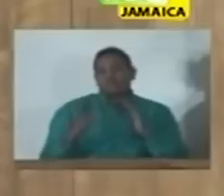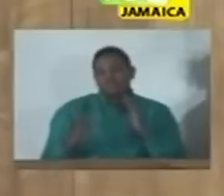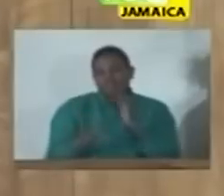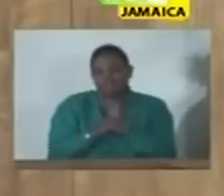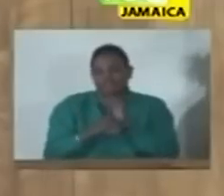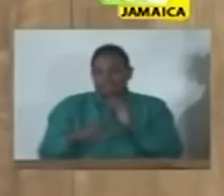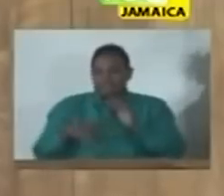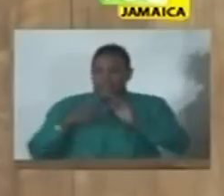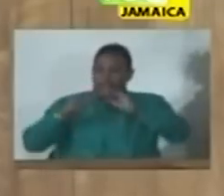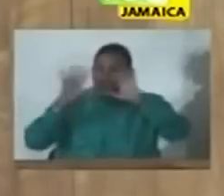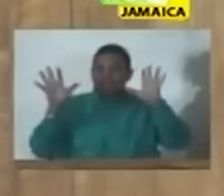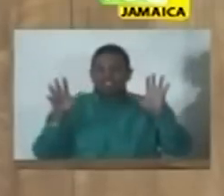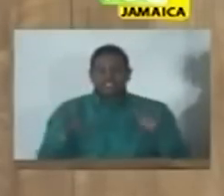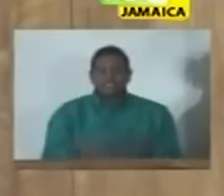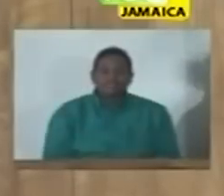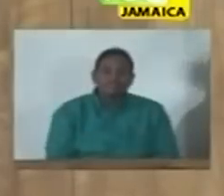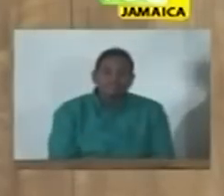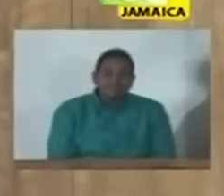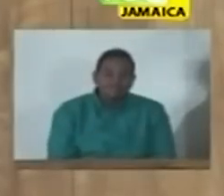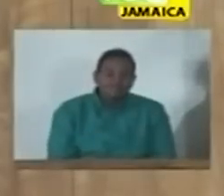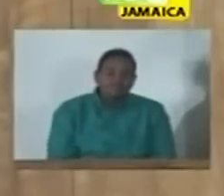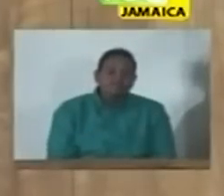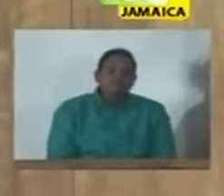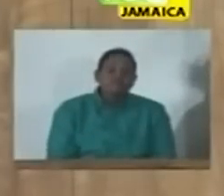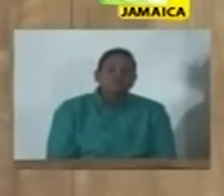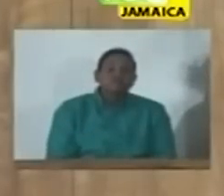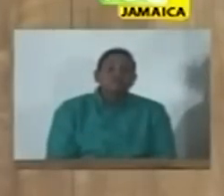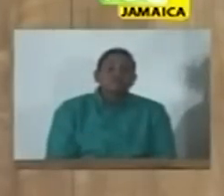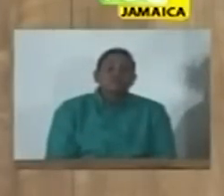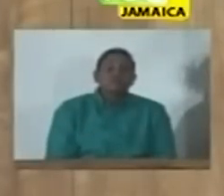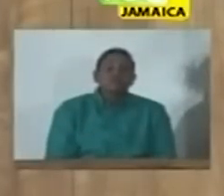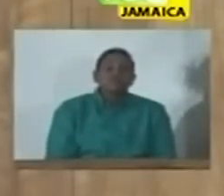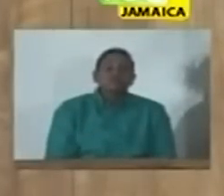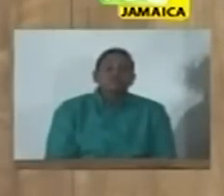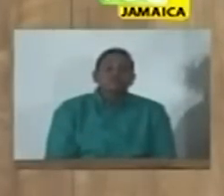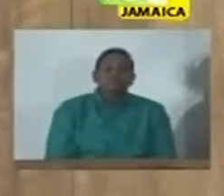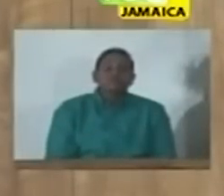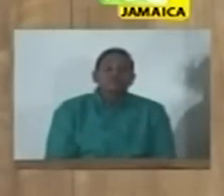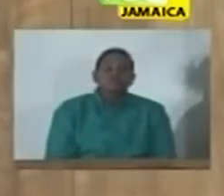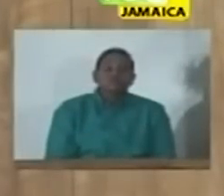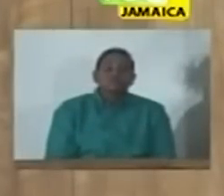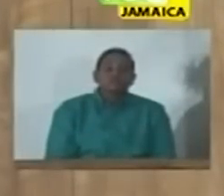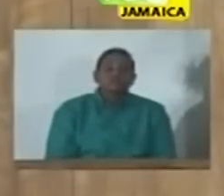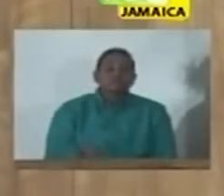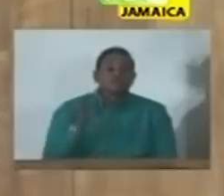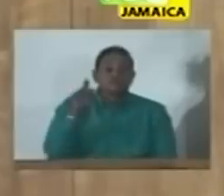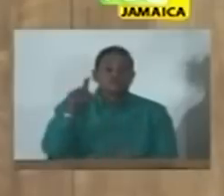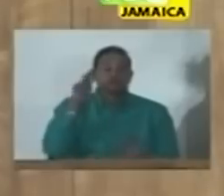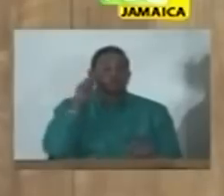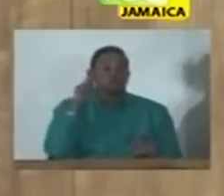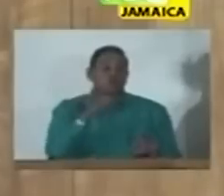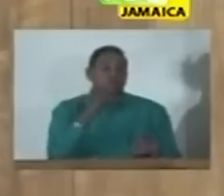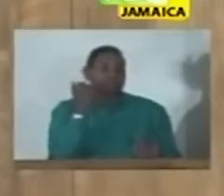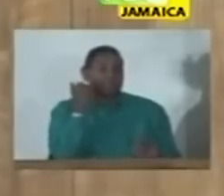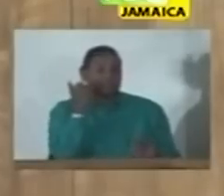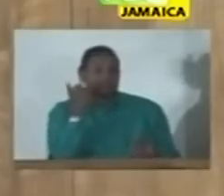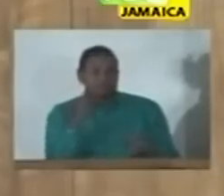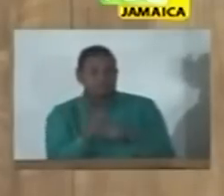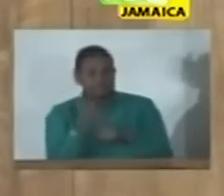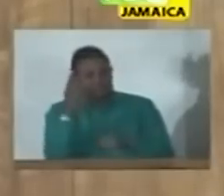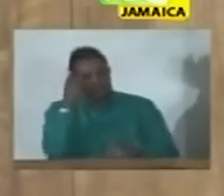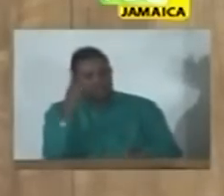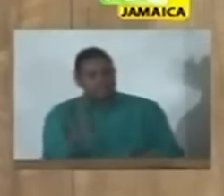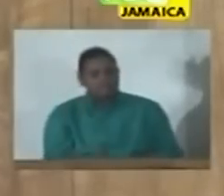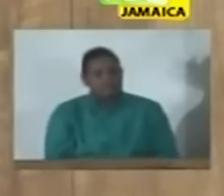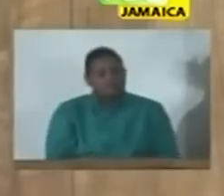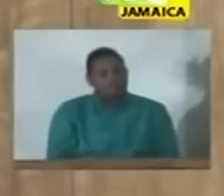issue some difficulty. So just ask your people to look to see if it makes sense. The ones I